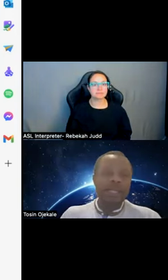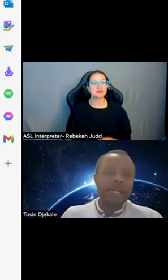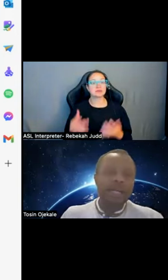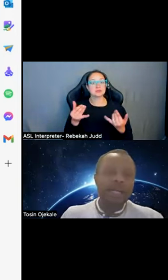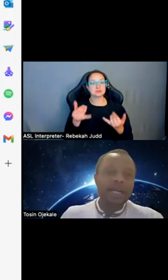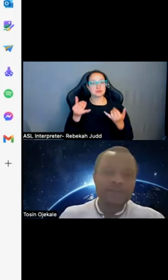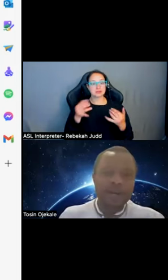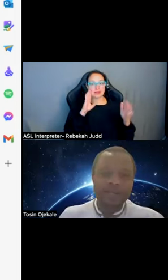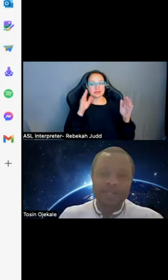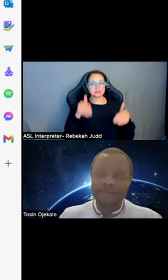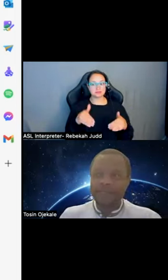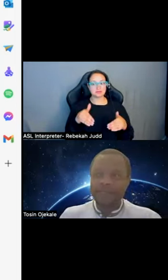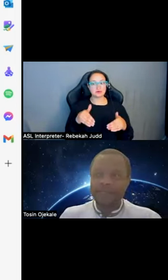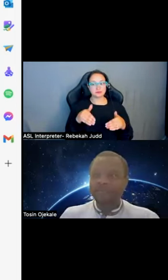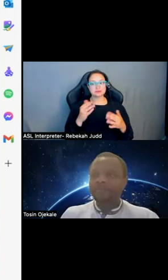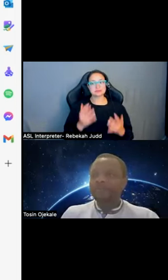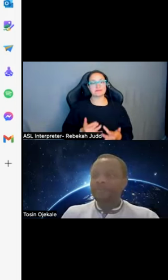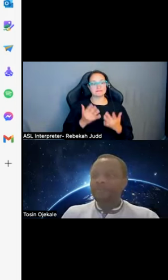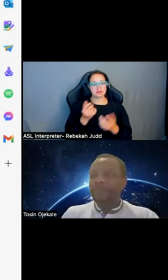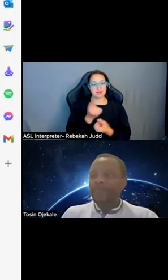dig into fire safety.